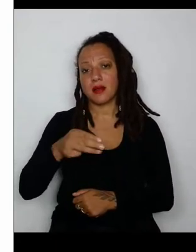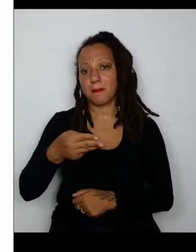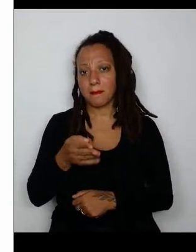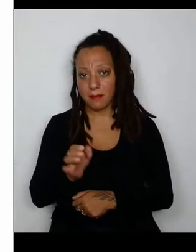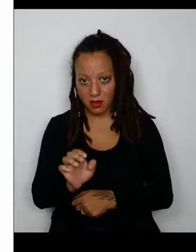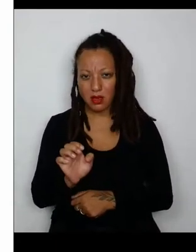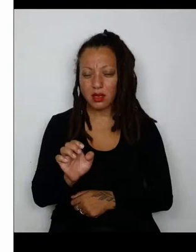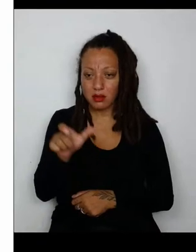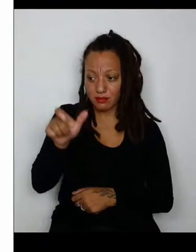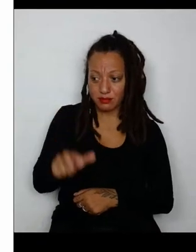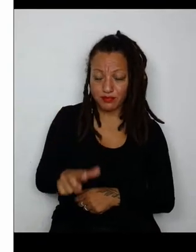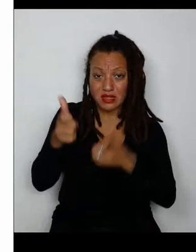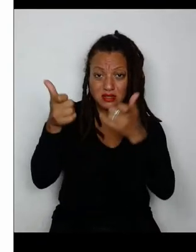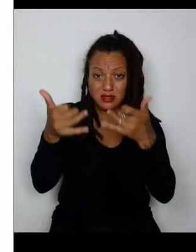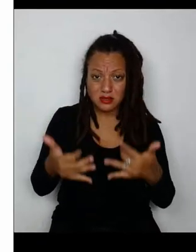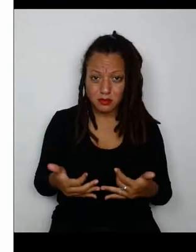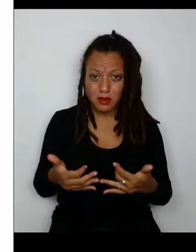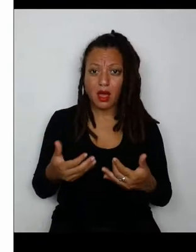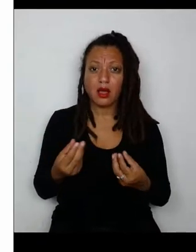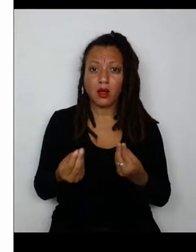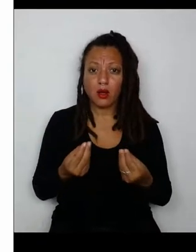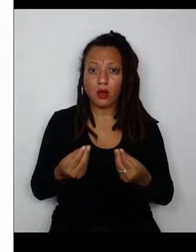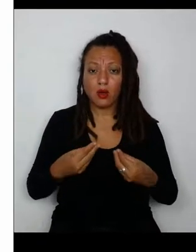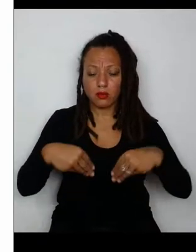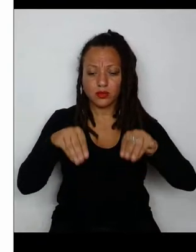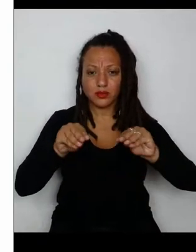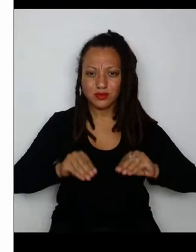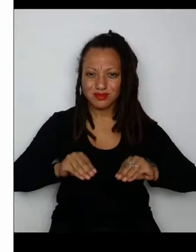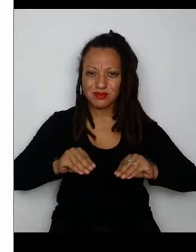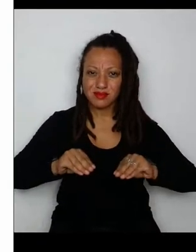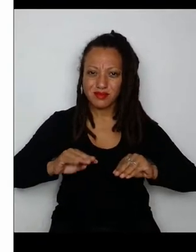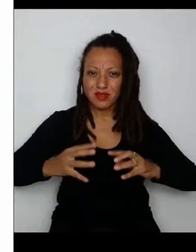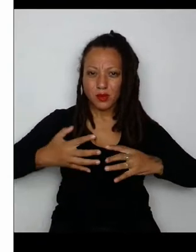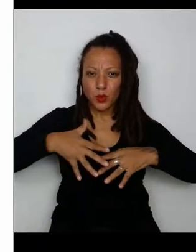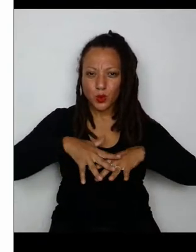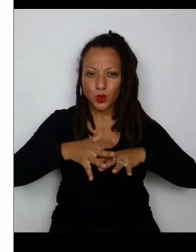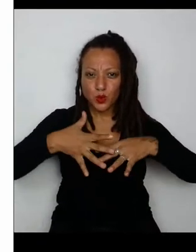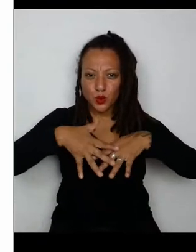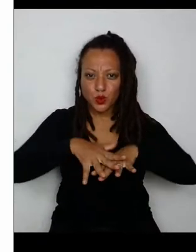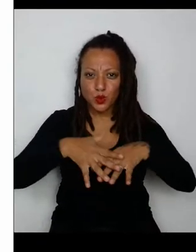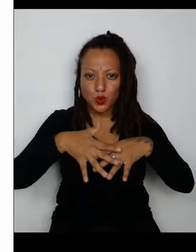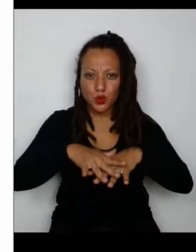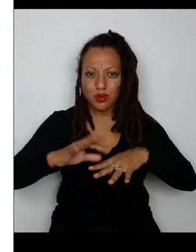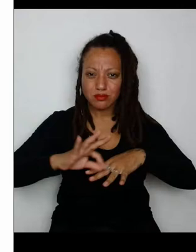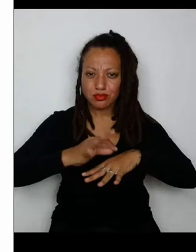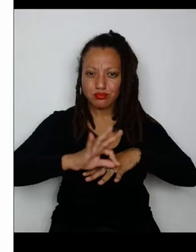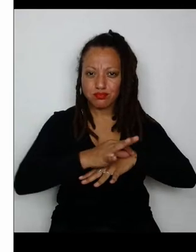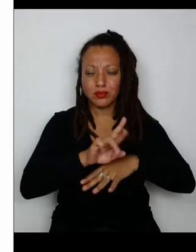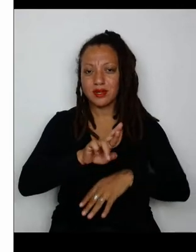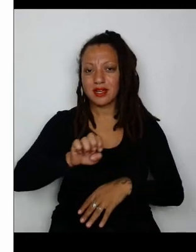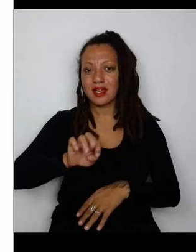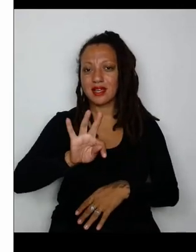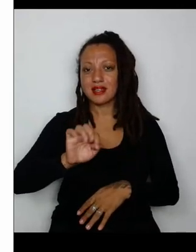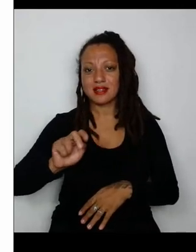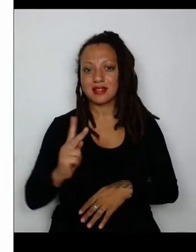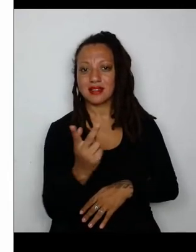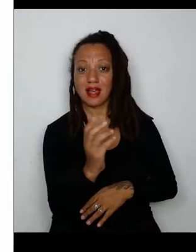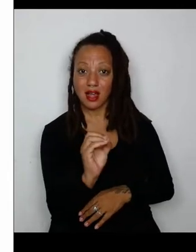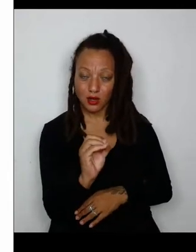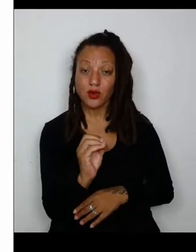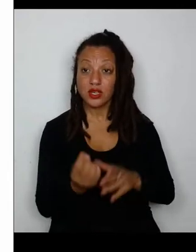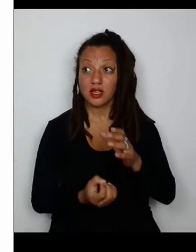generated on a night out discarded lists of dances concert programs or dinner